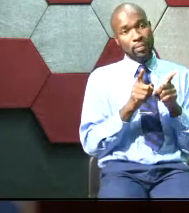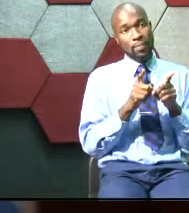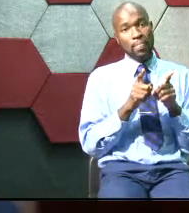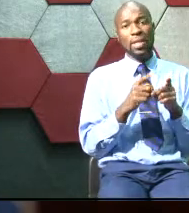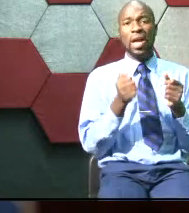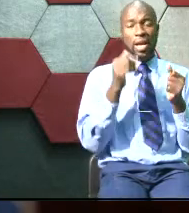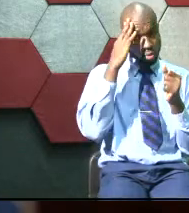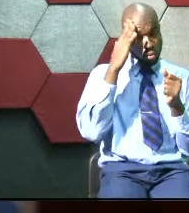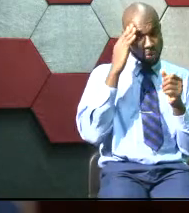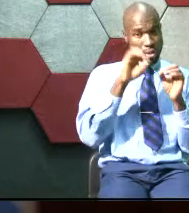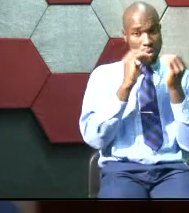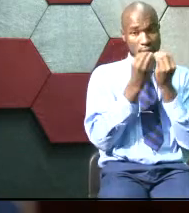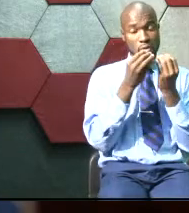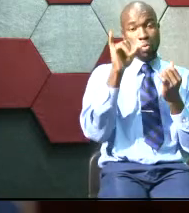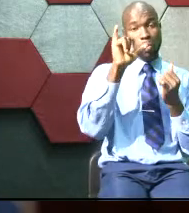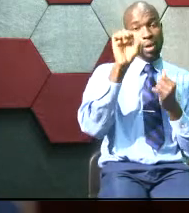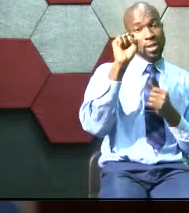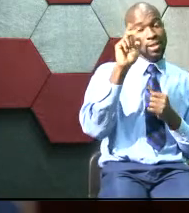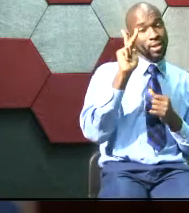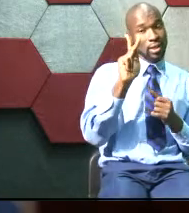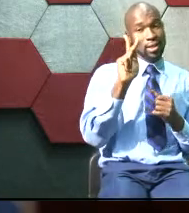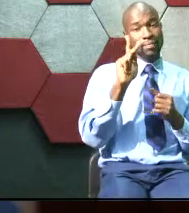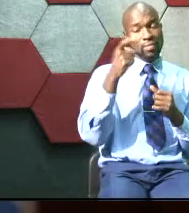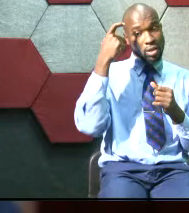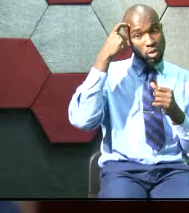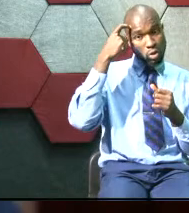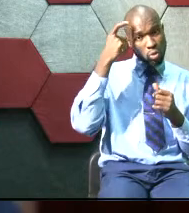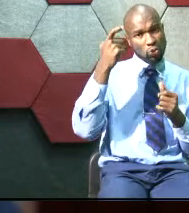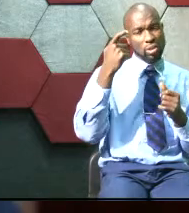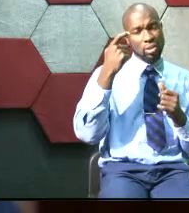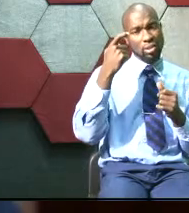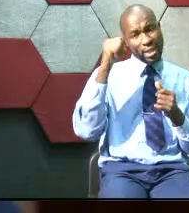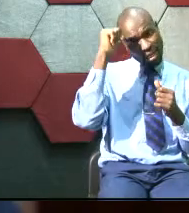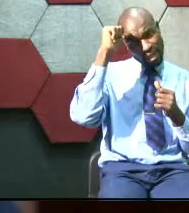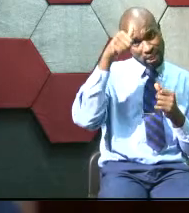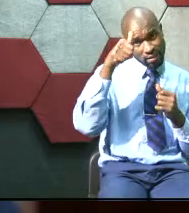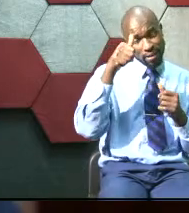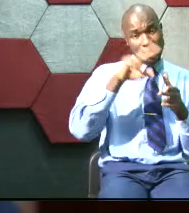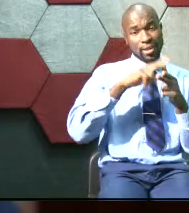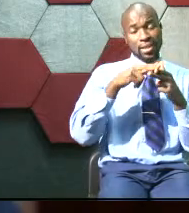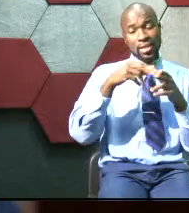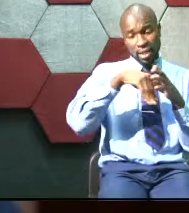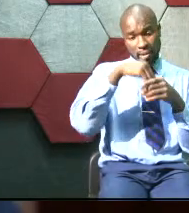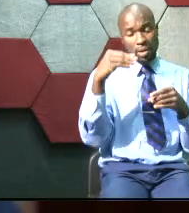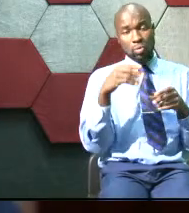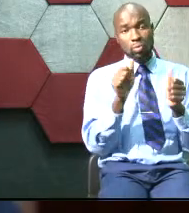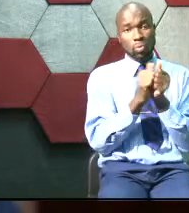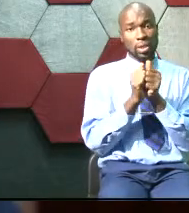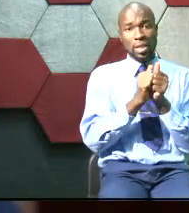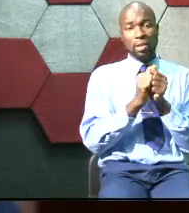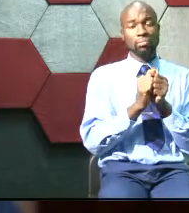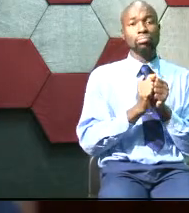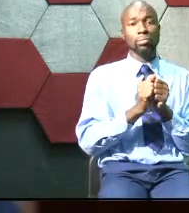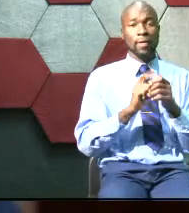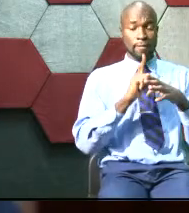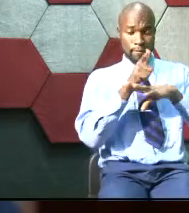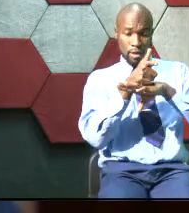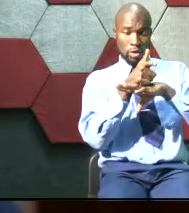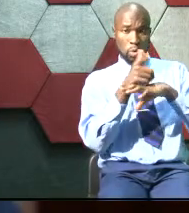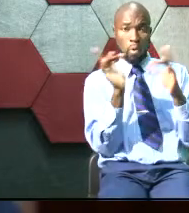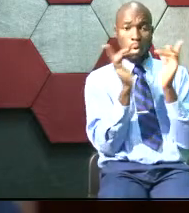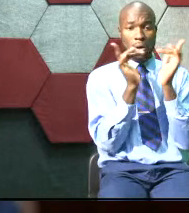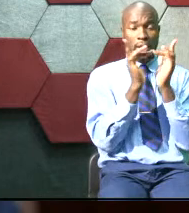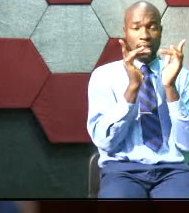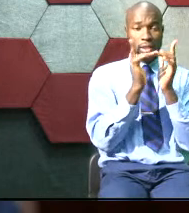the organizers of YSK thought outside the box and came out with a virtual competition. This is a